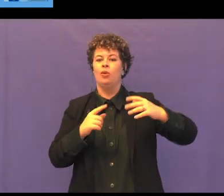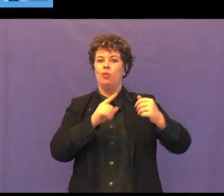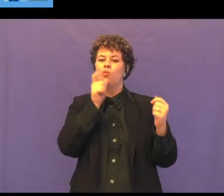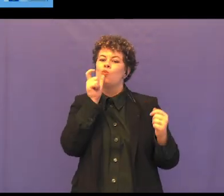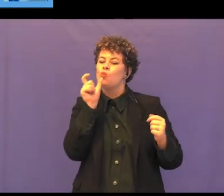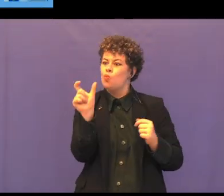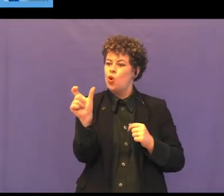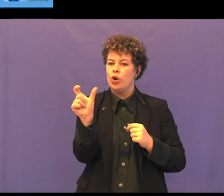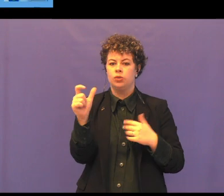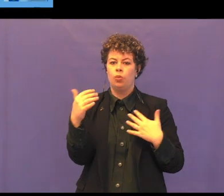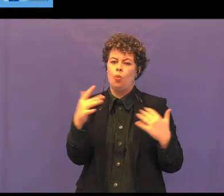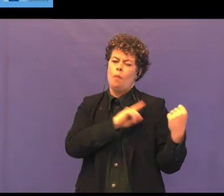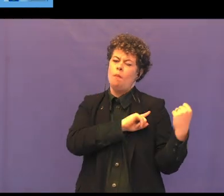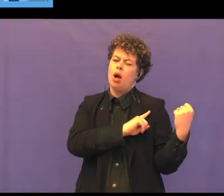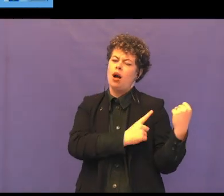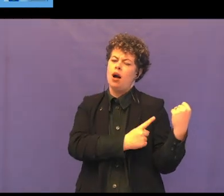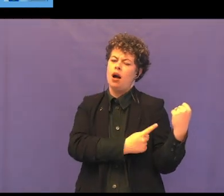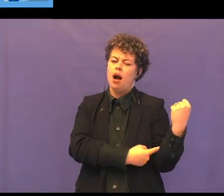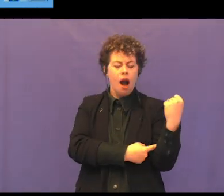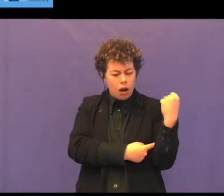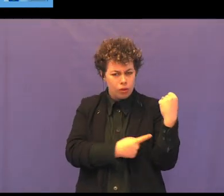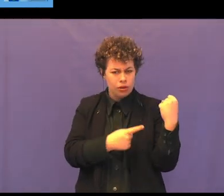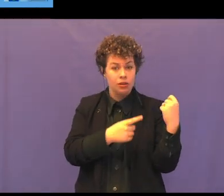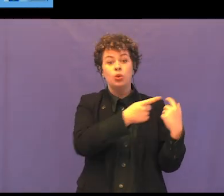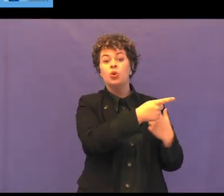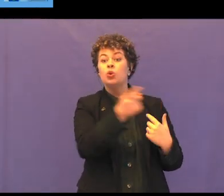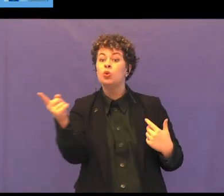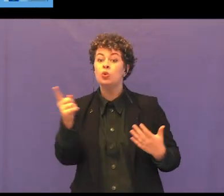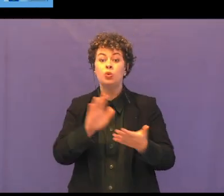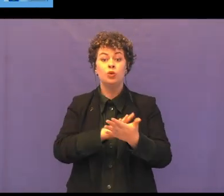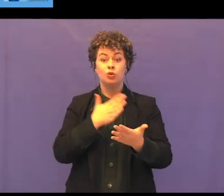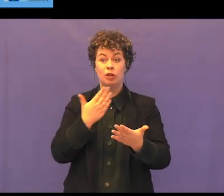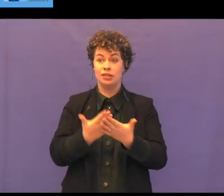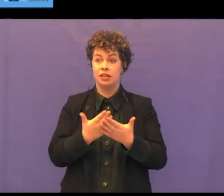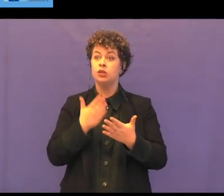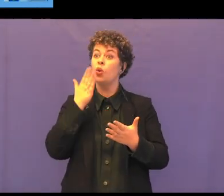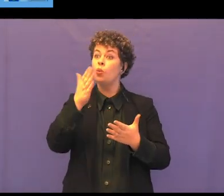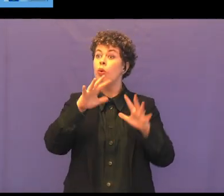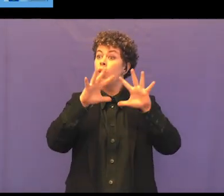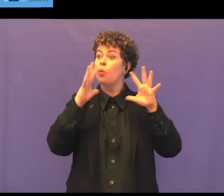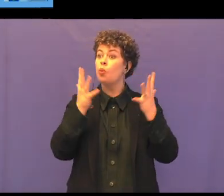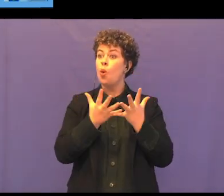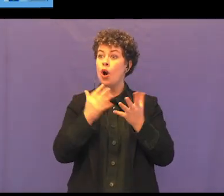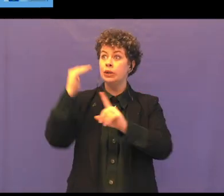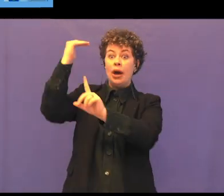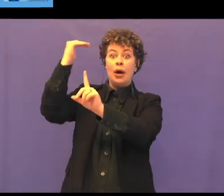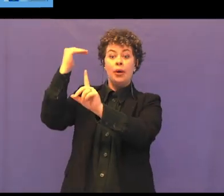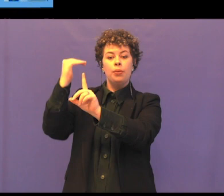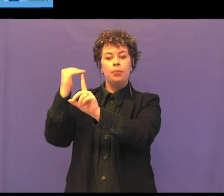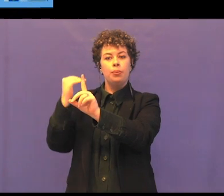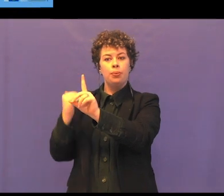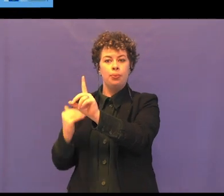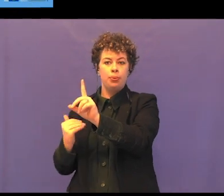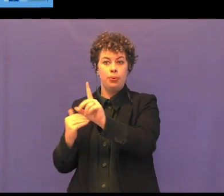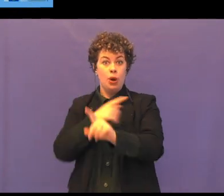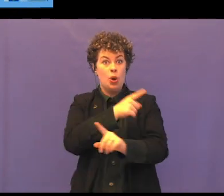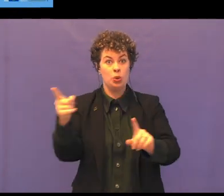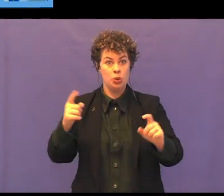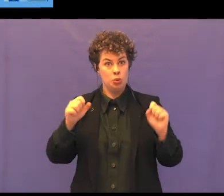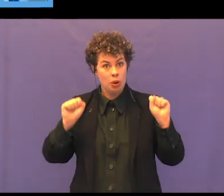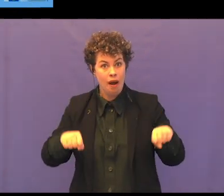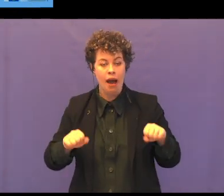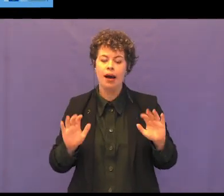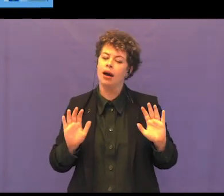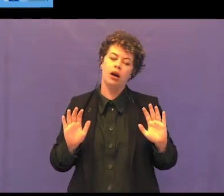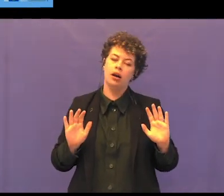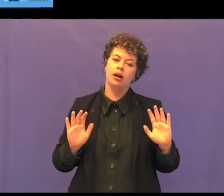planet, but I think you have a very, very important role to play in how we might think about redemptive or